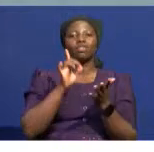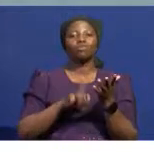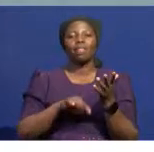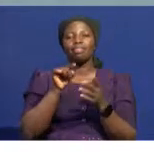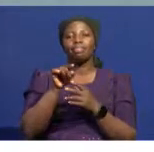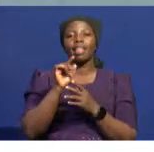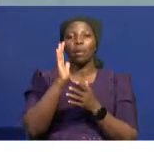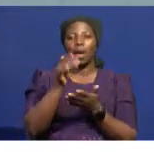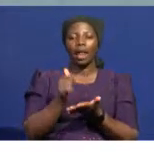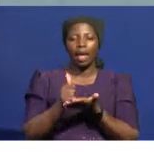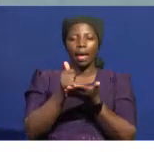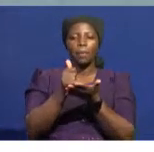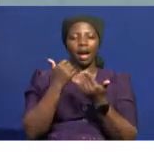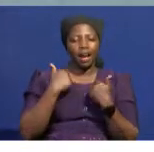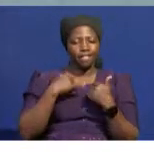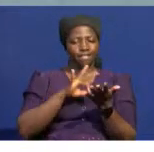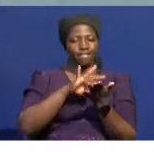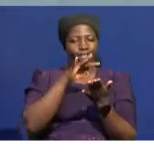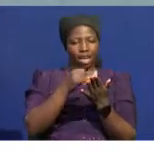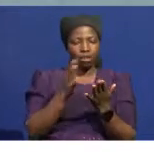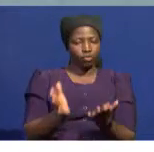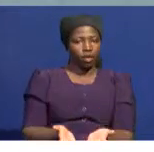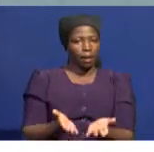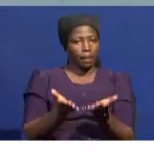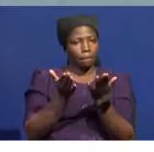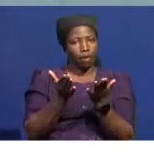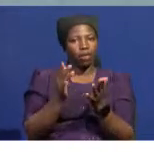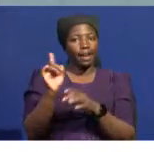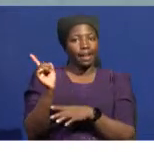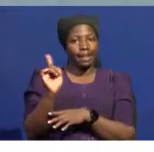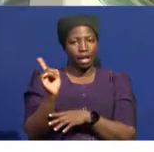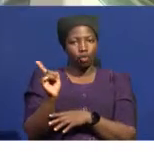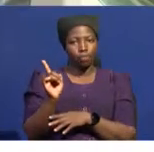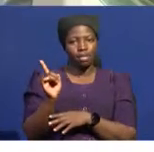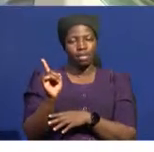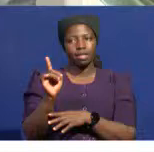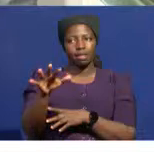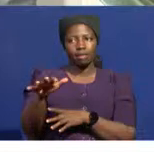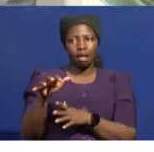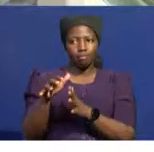facilitate funding to upgrade the Nairobi commuter railway.